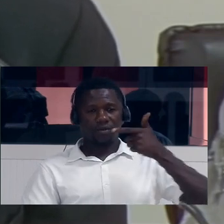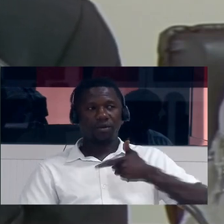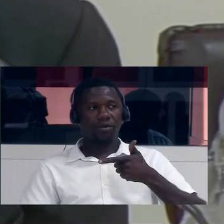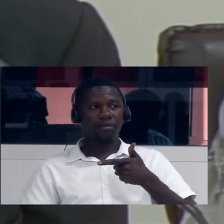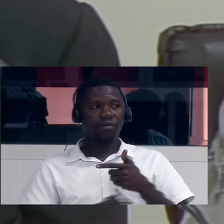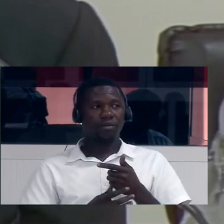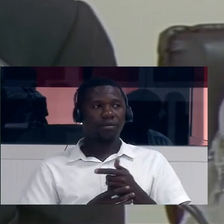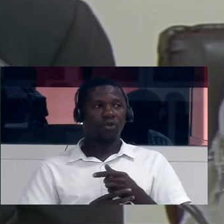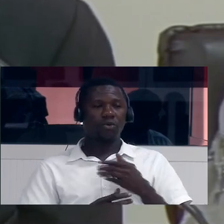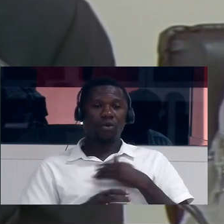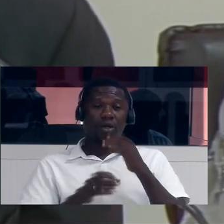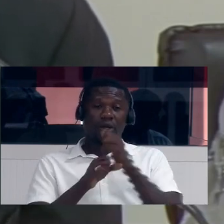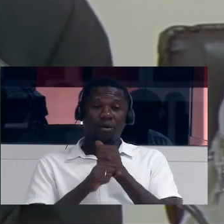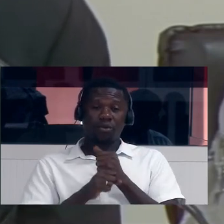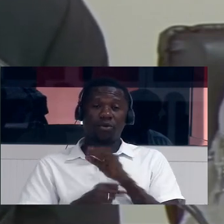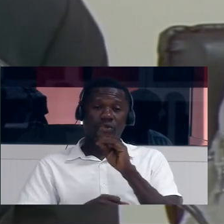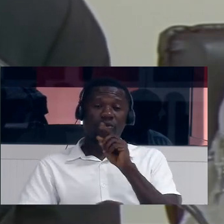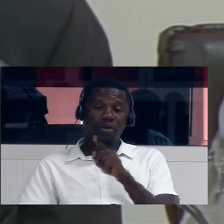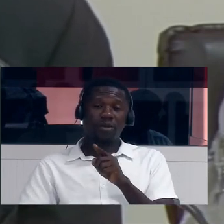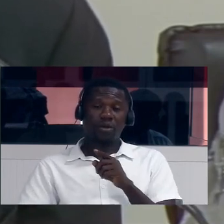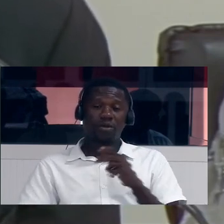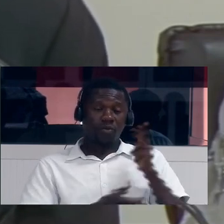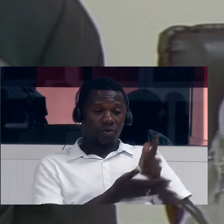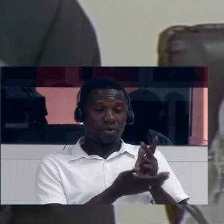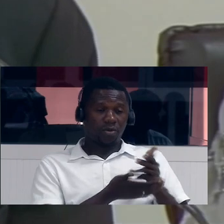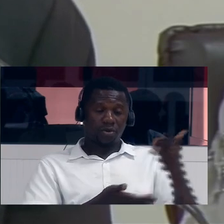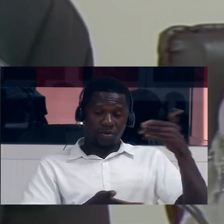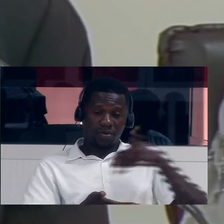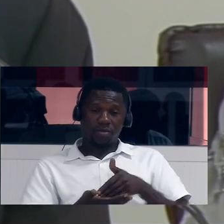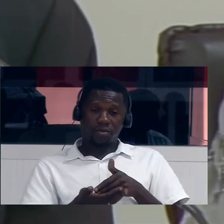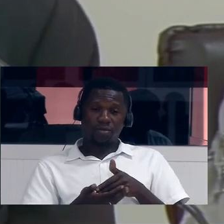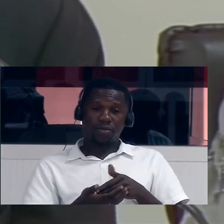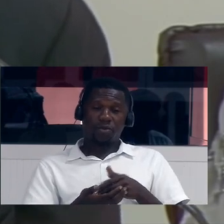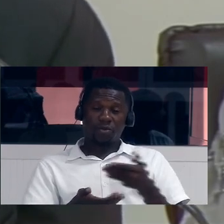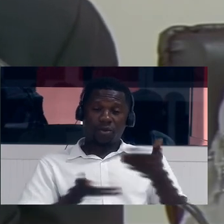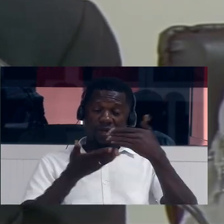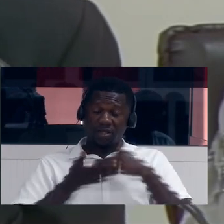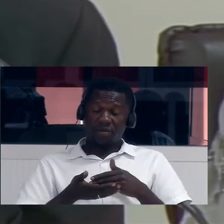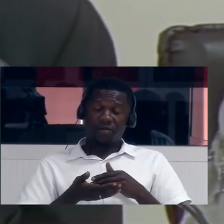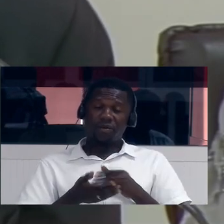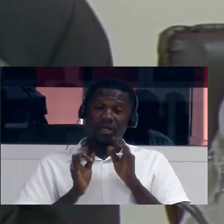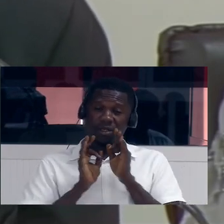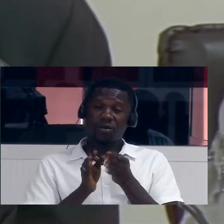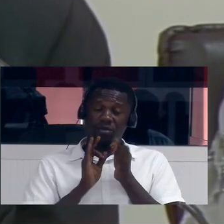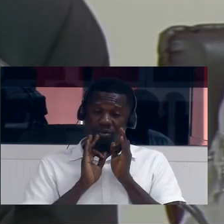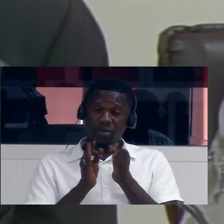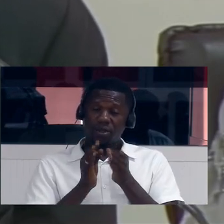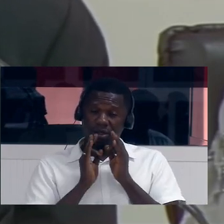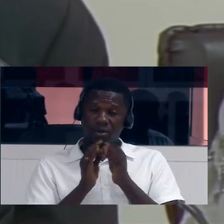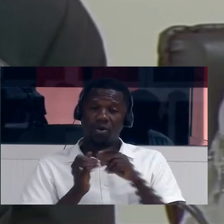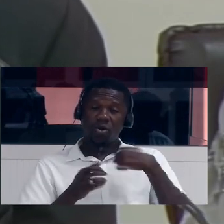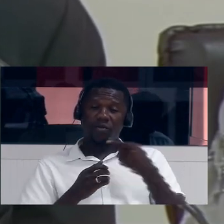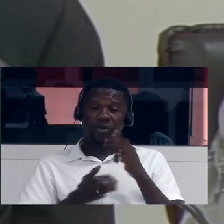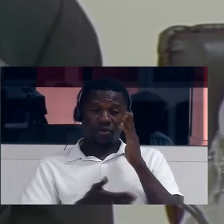2017. To help us do that, witnesses come here to give us details